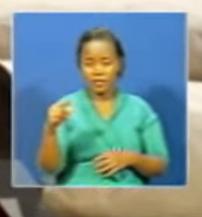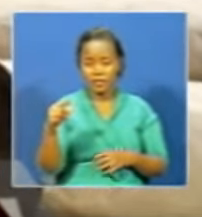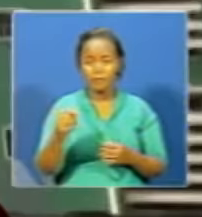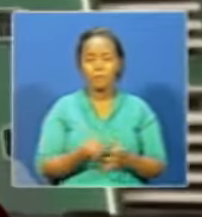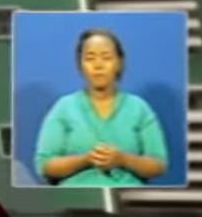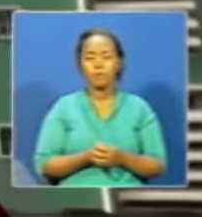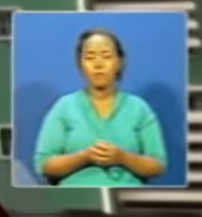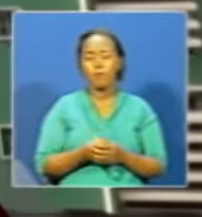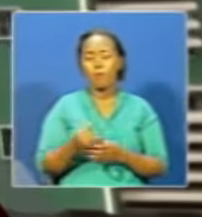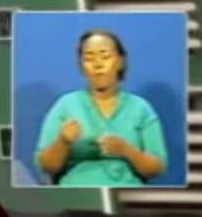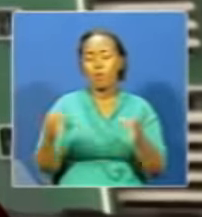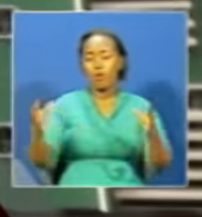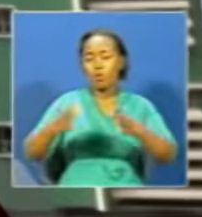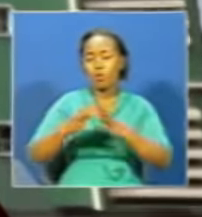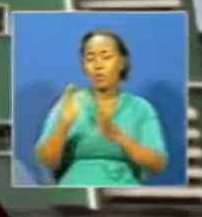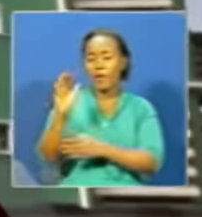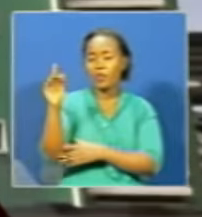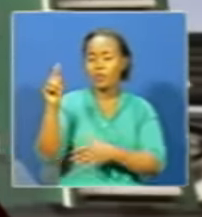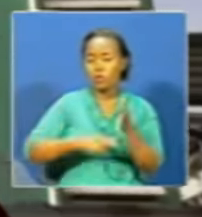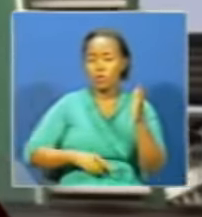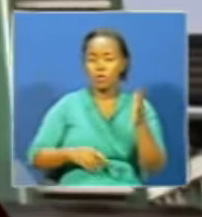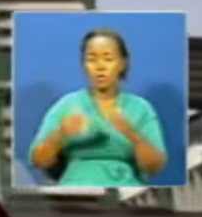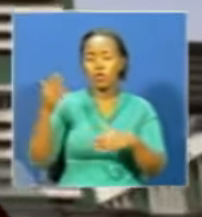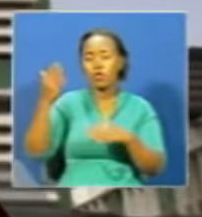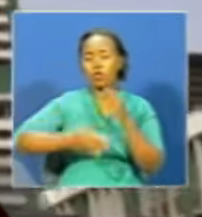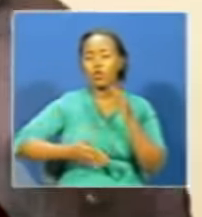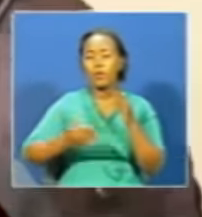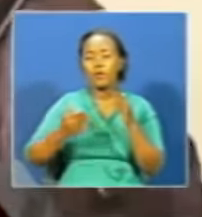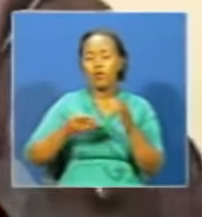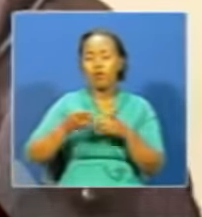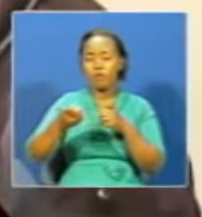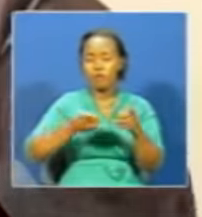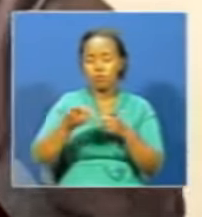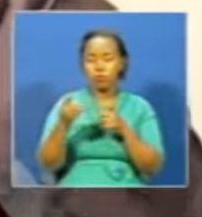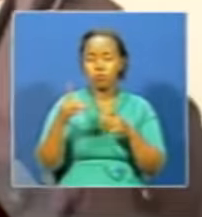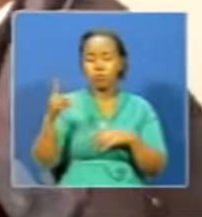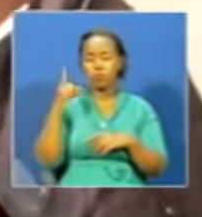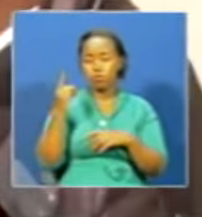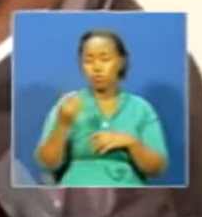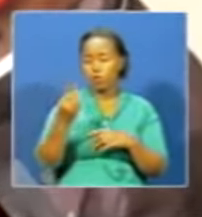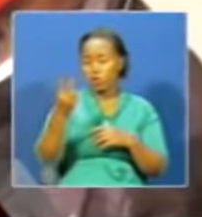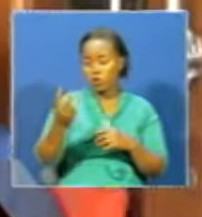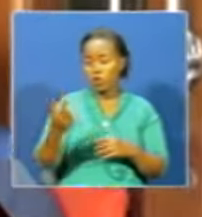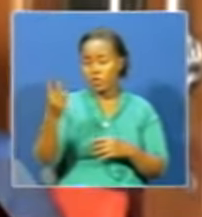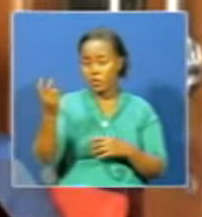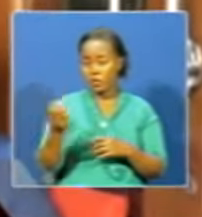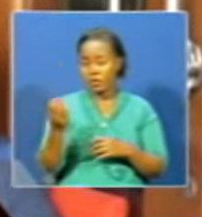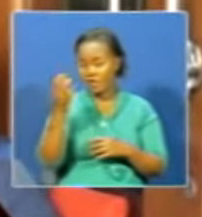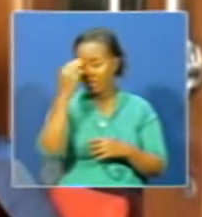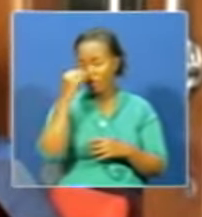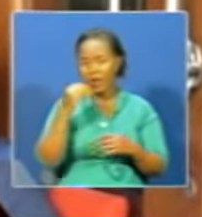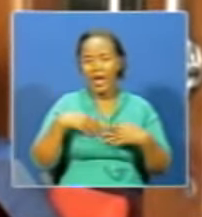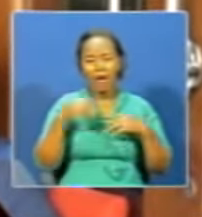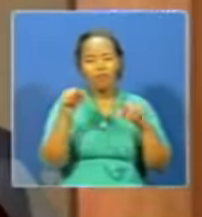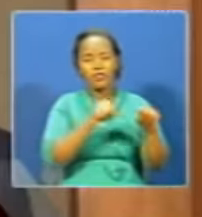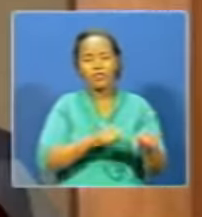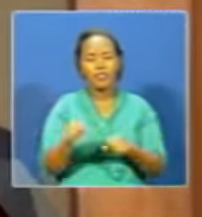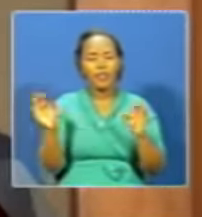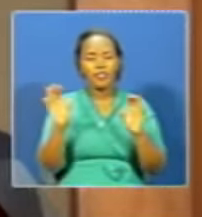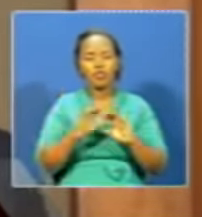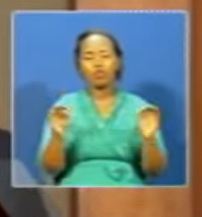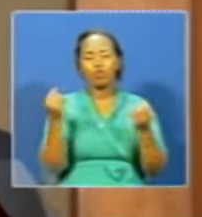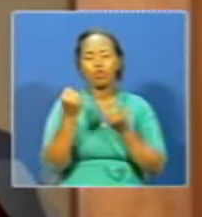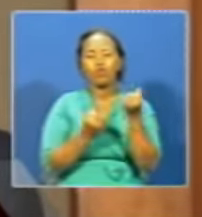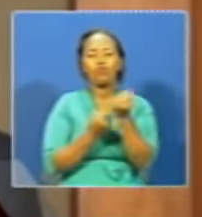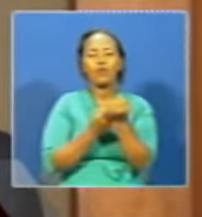are calling for the suspension of the Capital Markets Regulation 2020, saying the Capital Markets Authority has no structure to support coffee trading. With